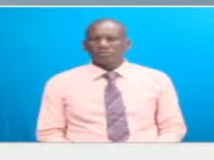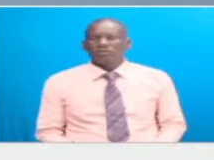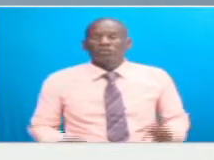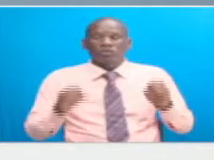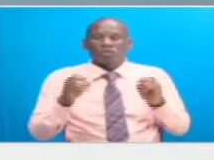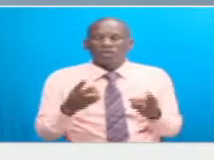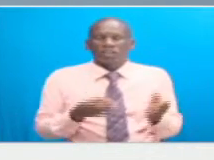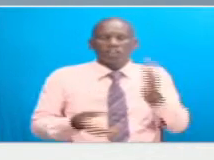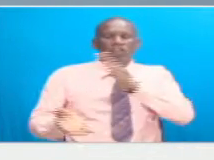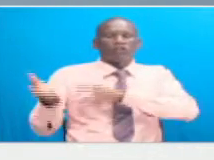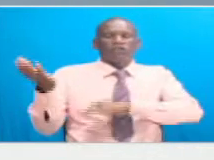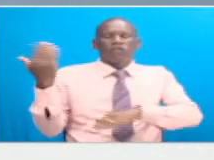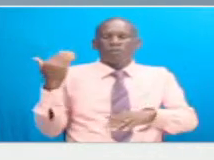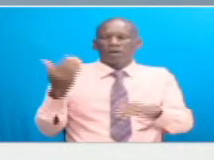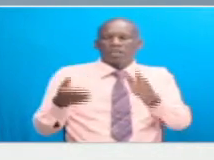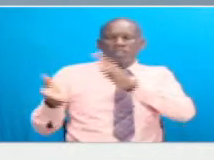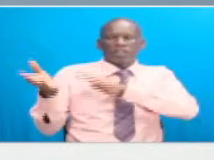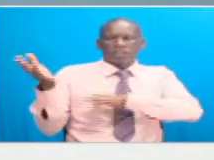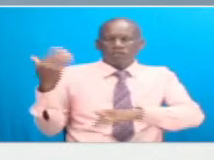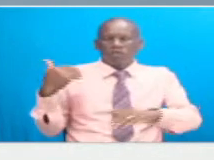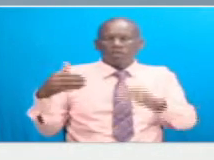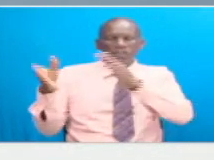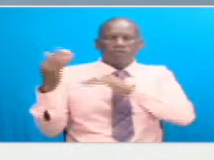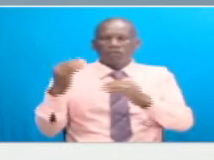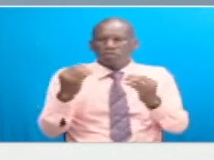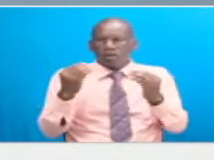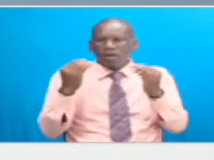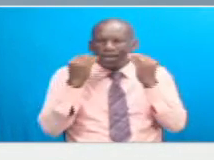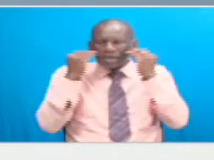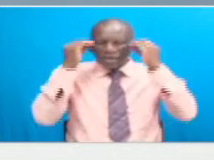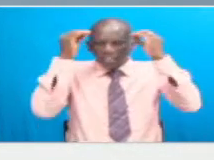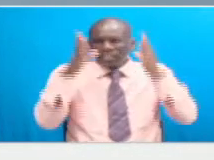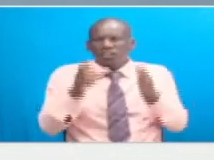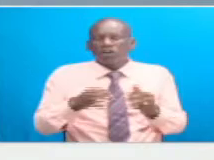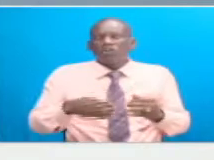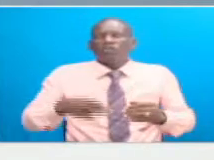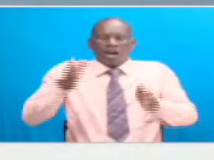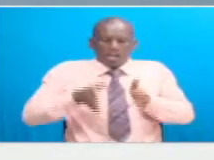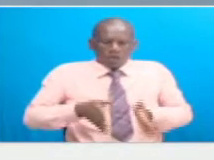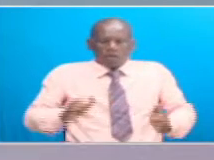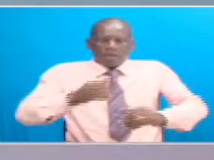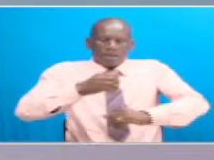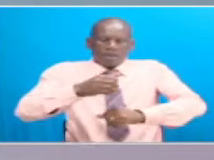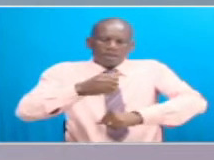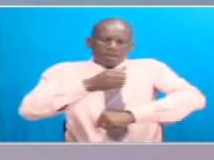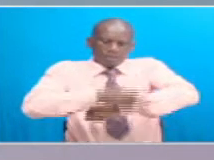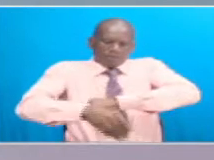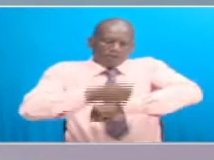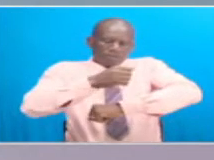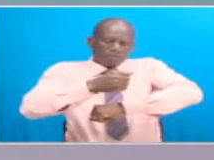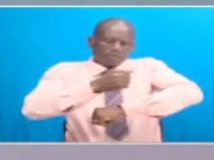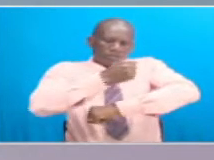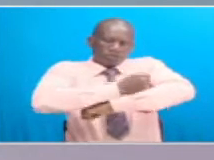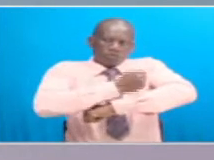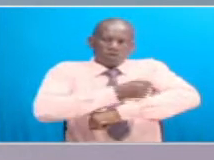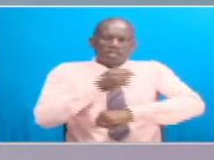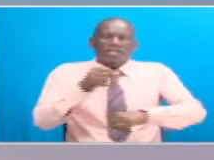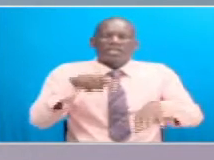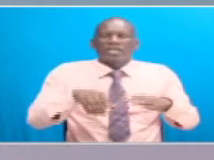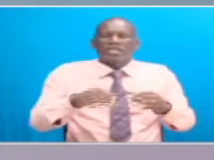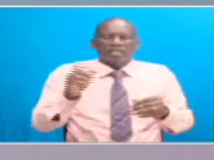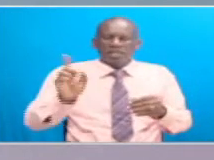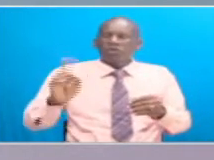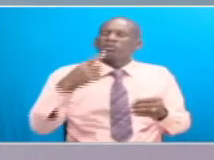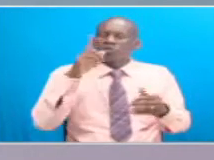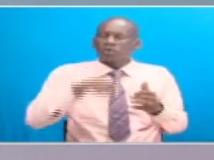Well, a former principal of Highway Secondary School in Nairobi has told a Nairobi court that Kapseret MP Oscar